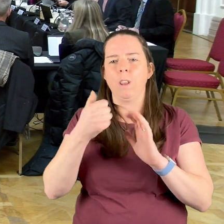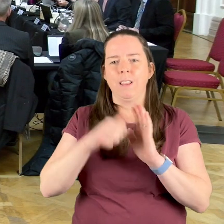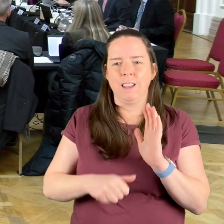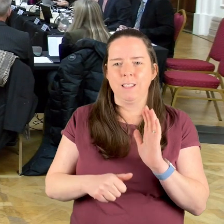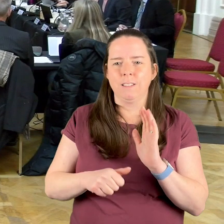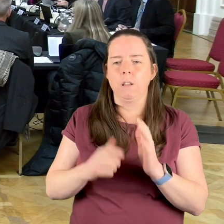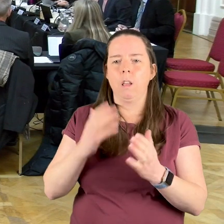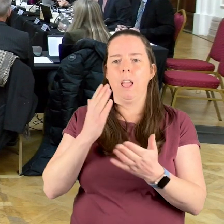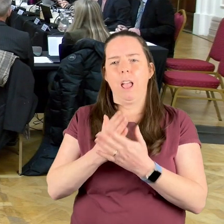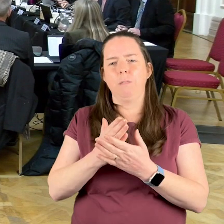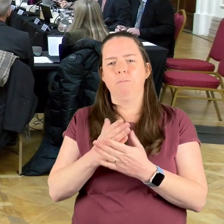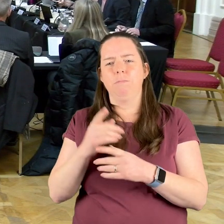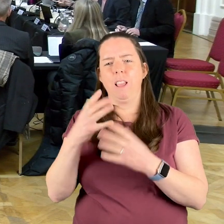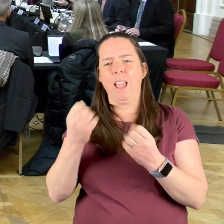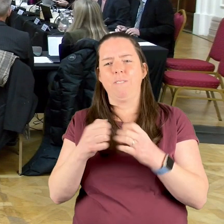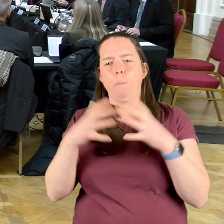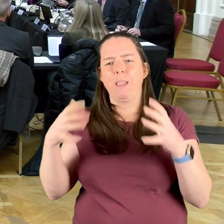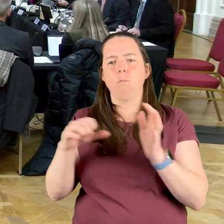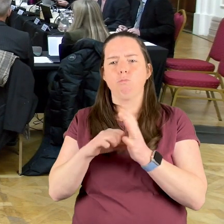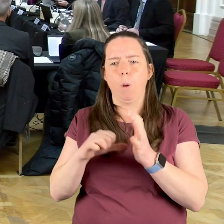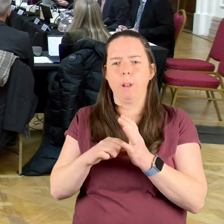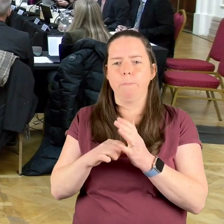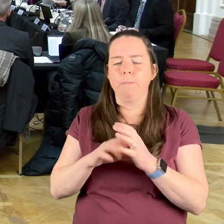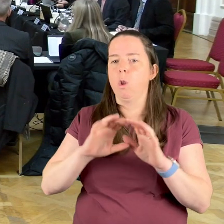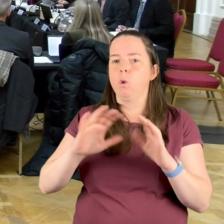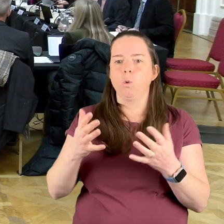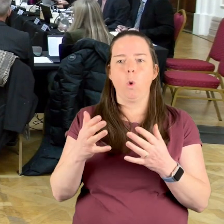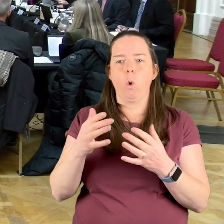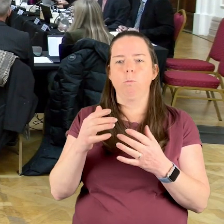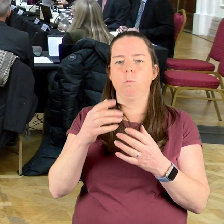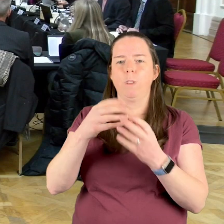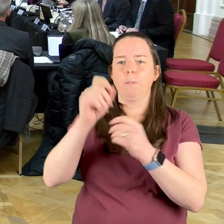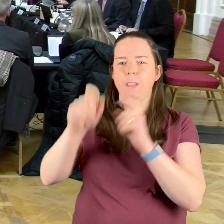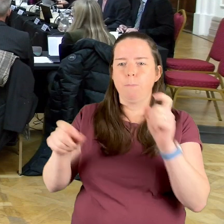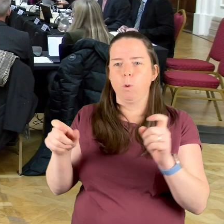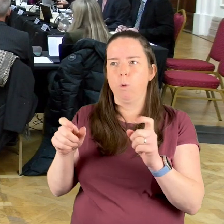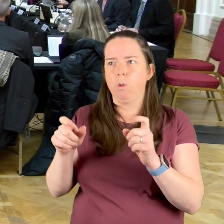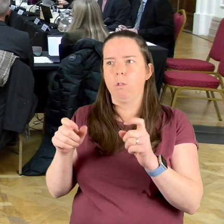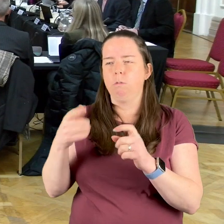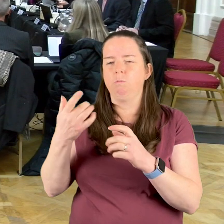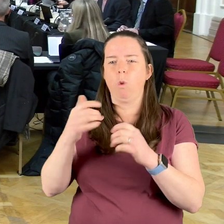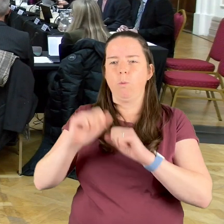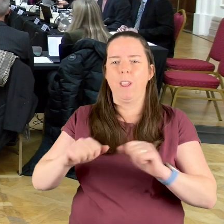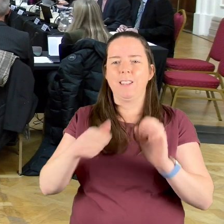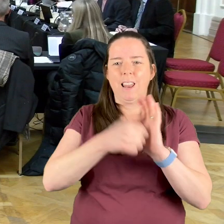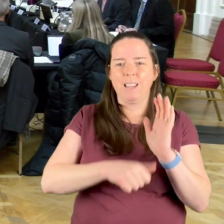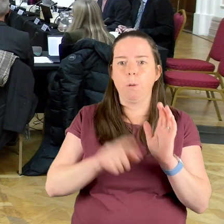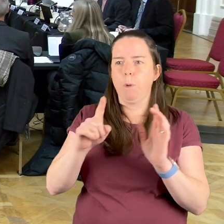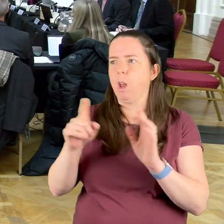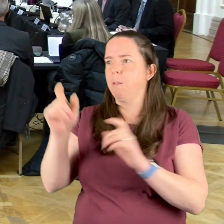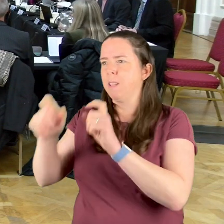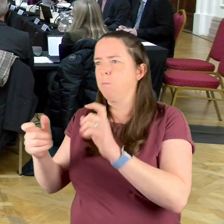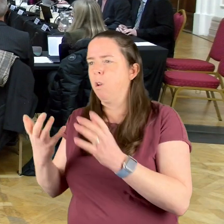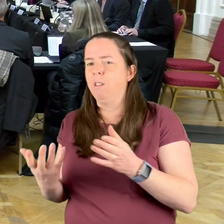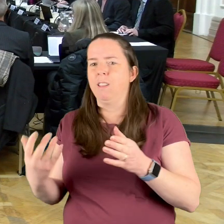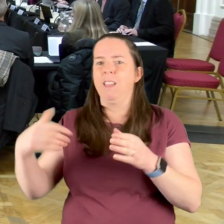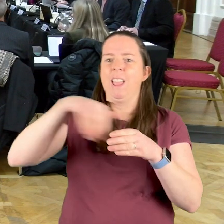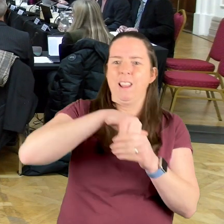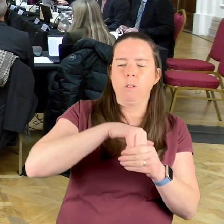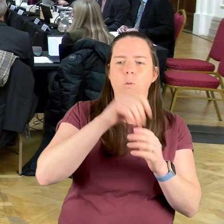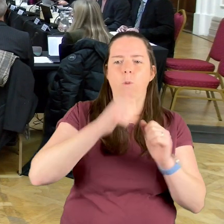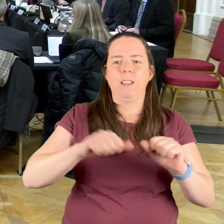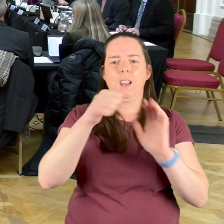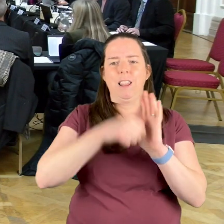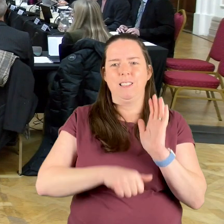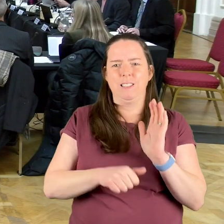that aren't accessing waiting lists, and whether or not actually we have a bigger problem, not with people when they're on the waiting list, but are they actually getting onto a waiting list in the